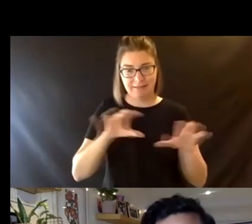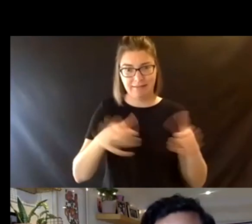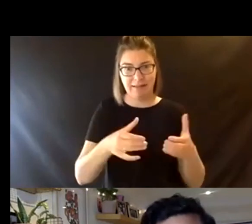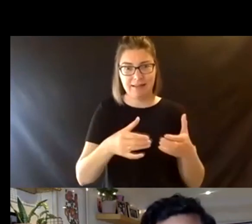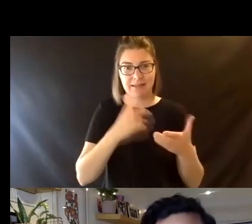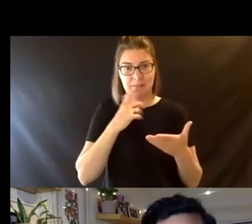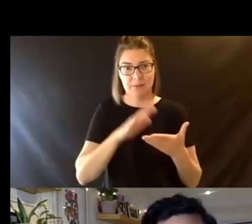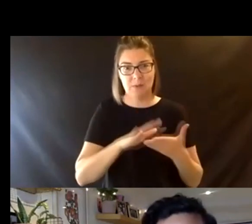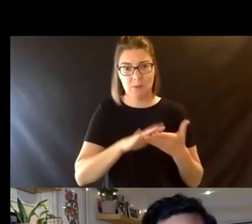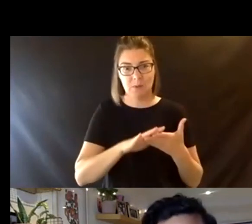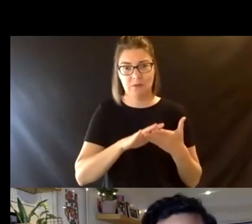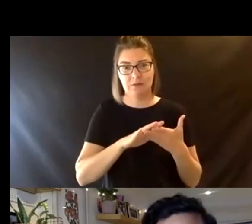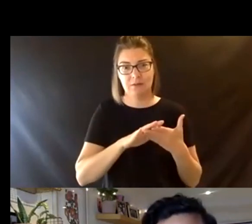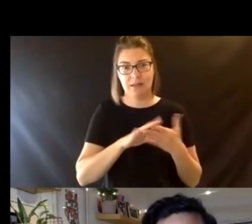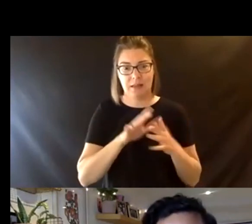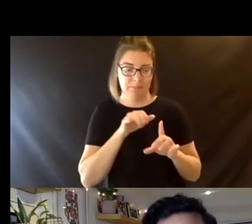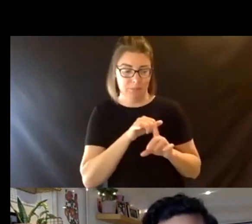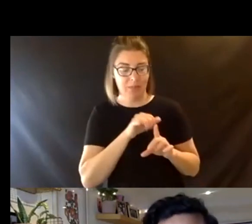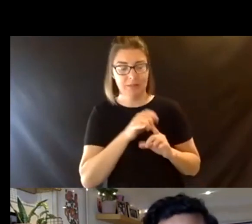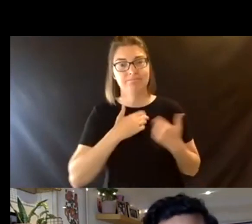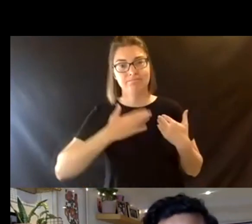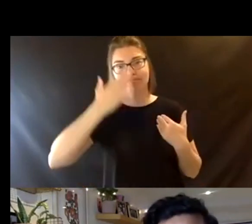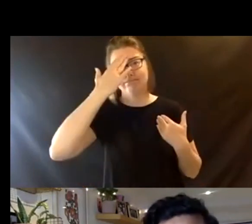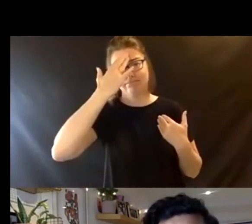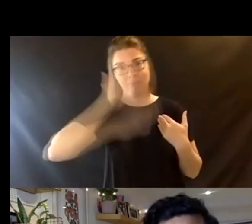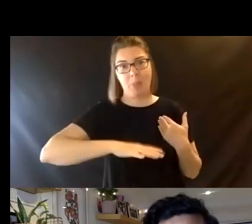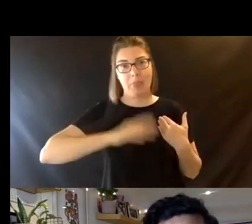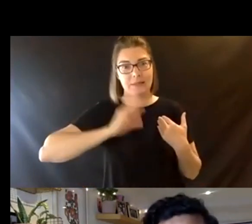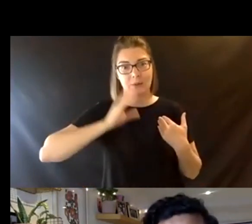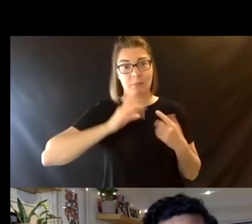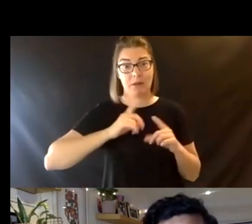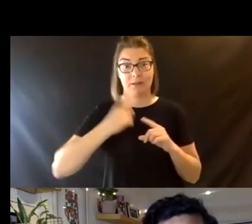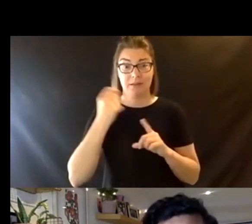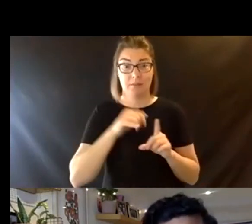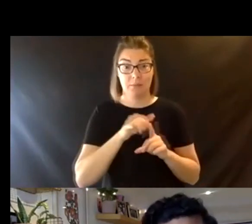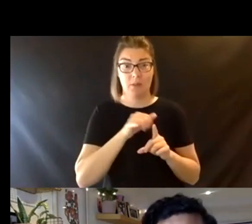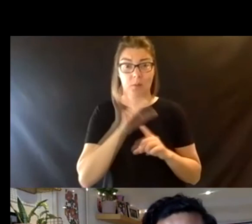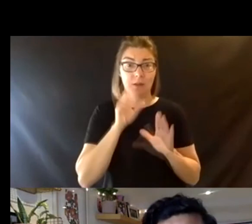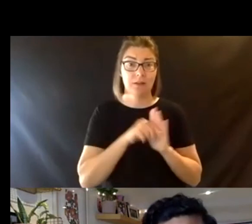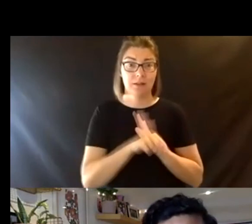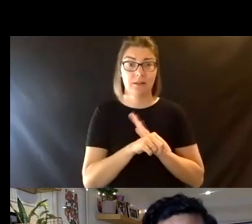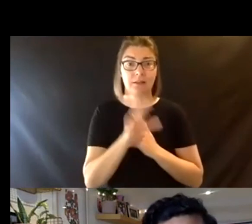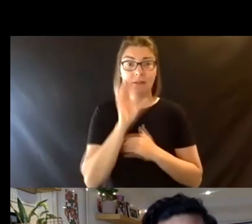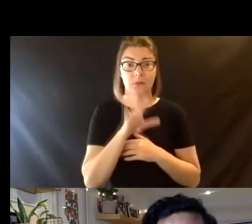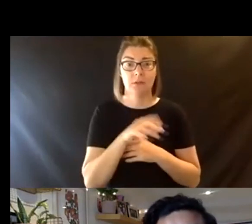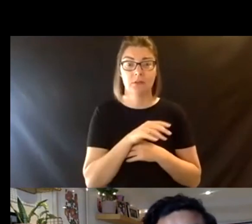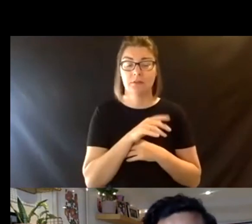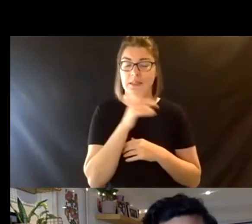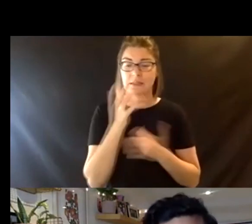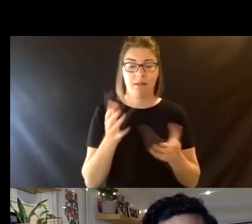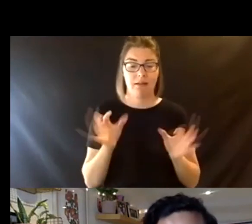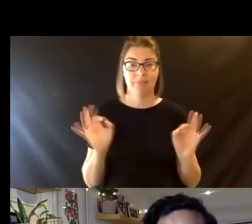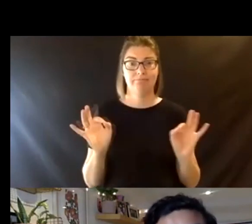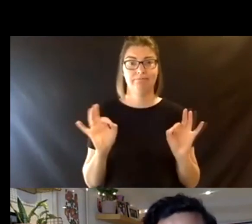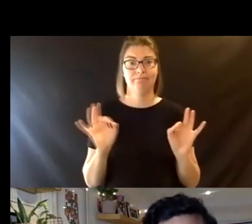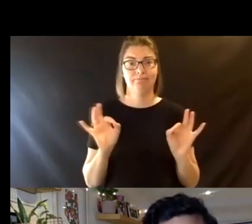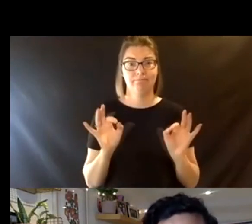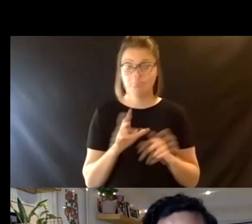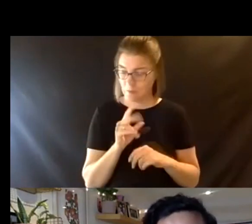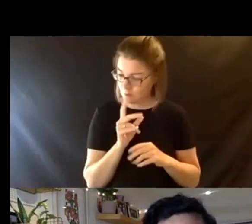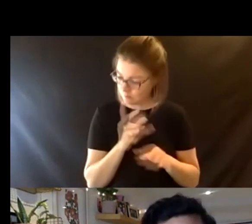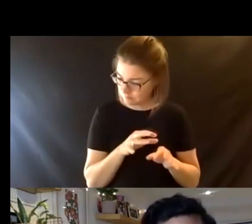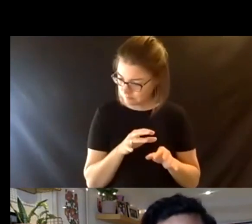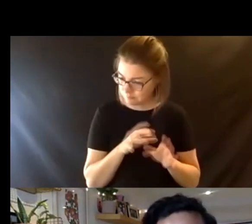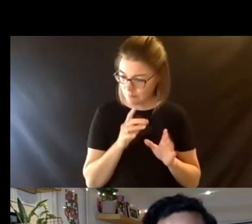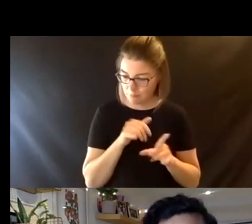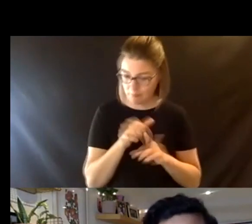be at school and be bullied. And I will say that bullying kills. It's not something to take lightly at all. And so if